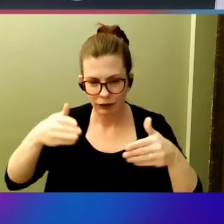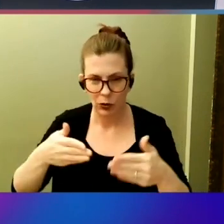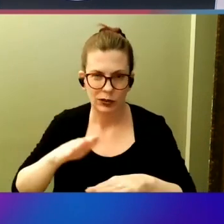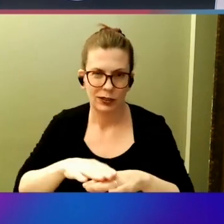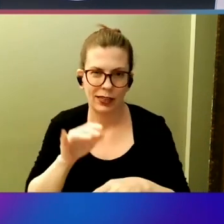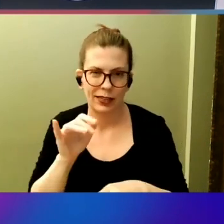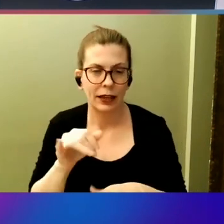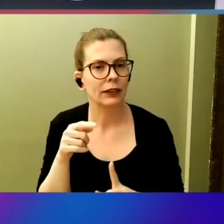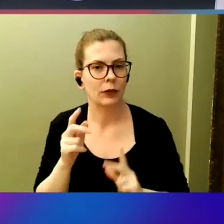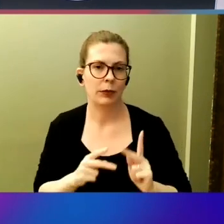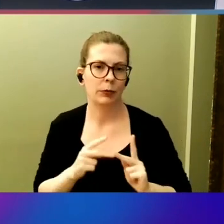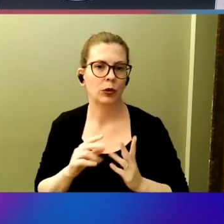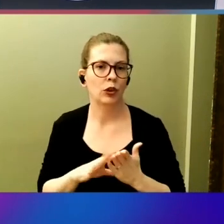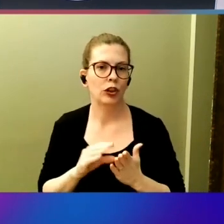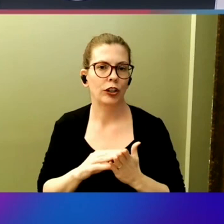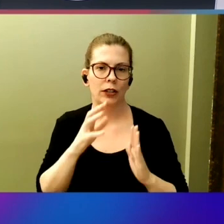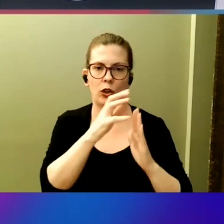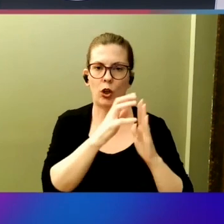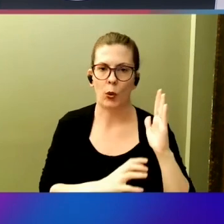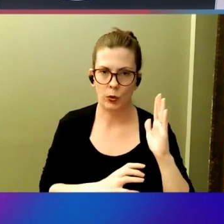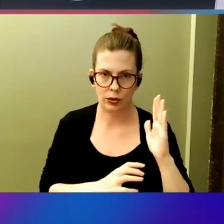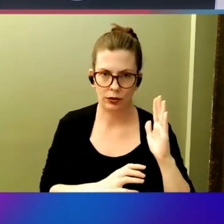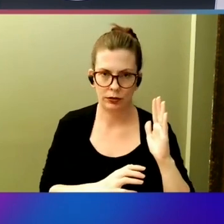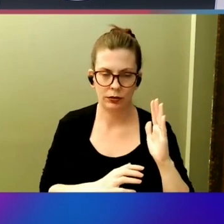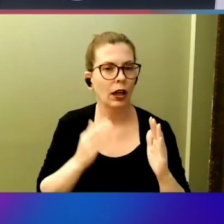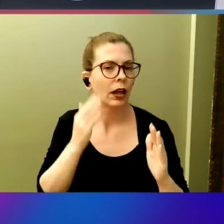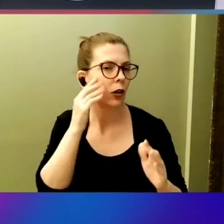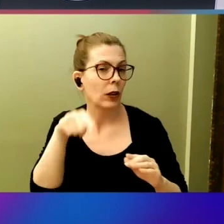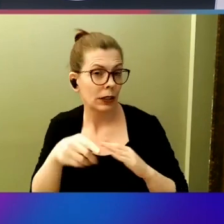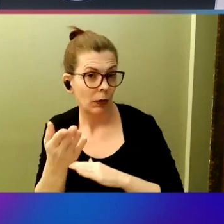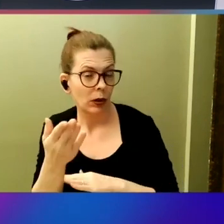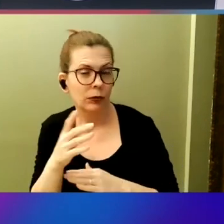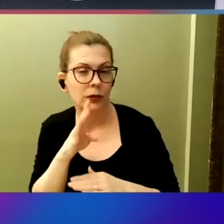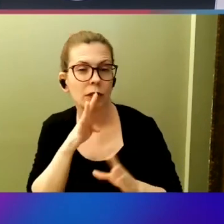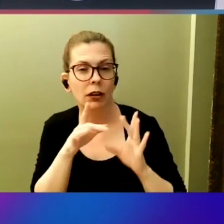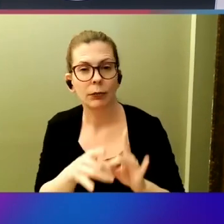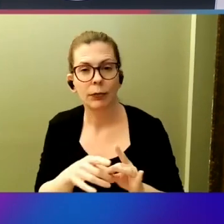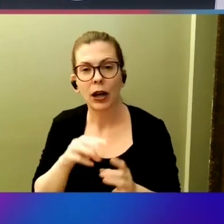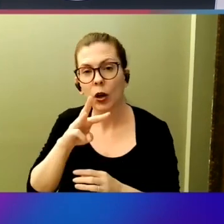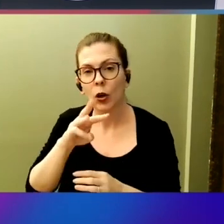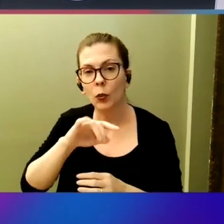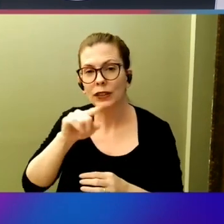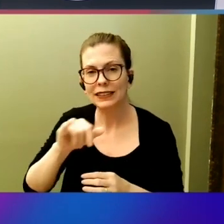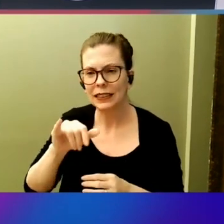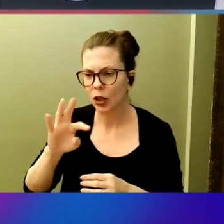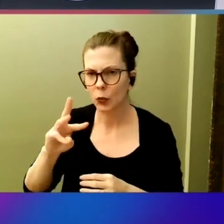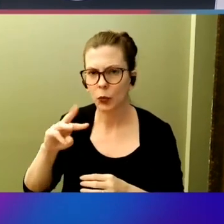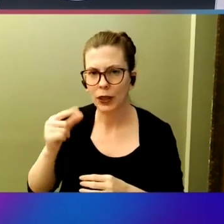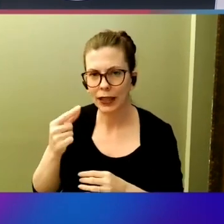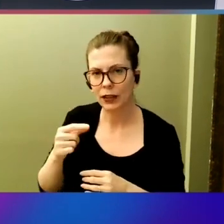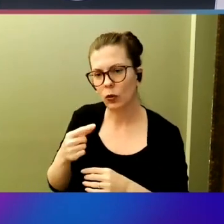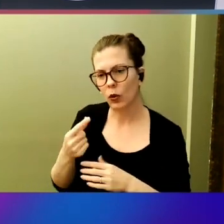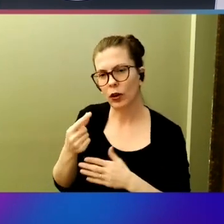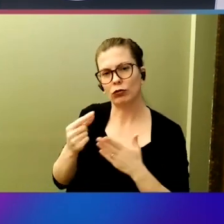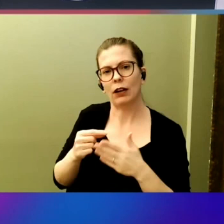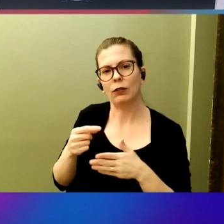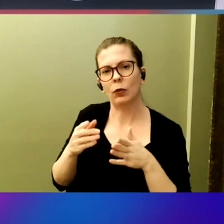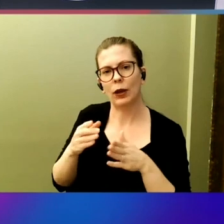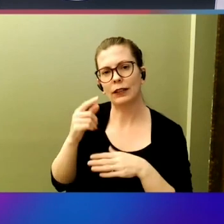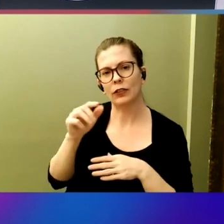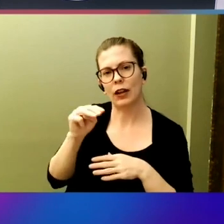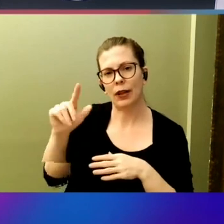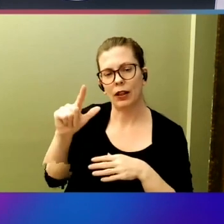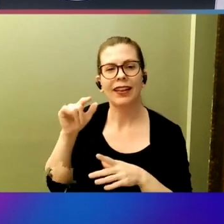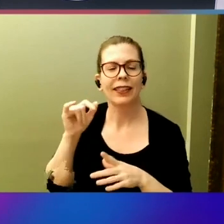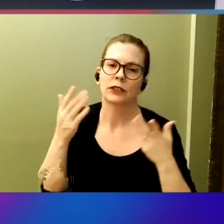learning code. Because I know this morning we also talked about WYSIWYG or graphical ways of doing ML. that's great. This is for